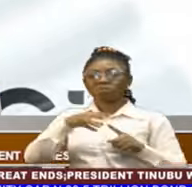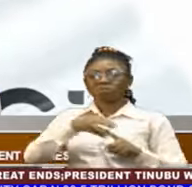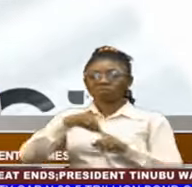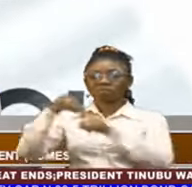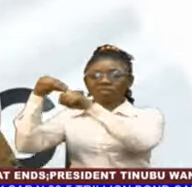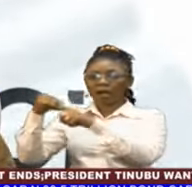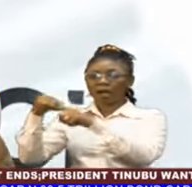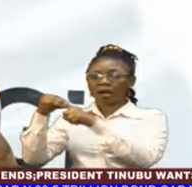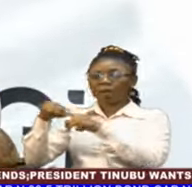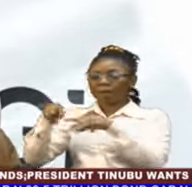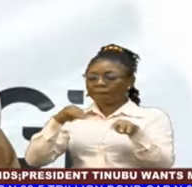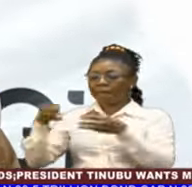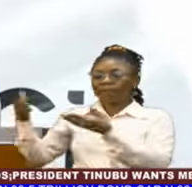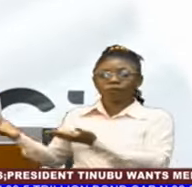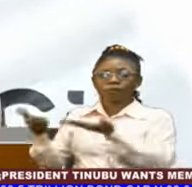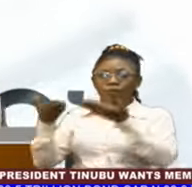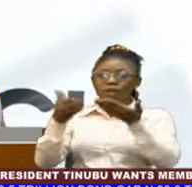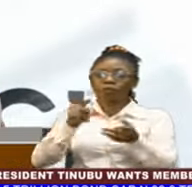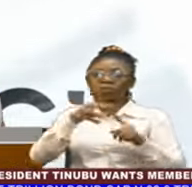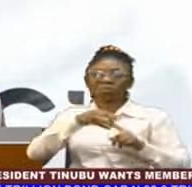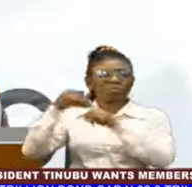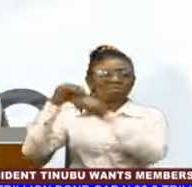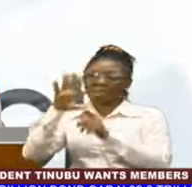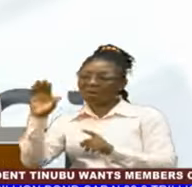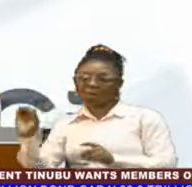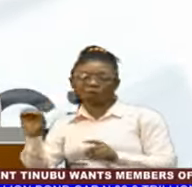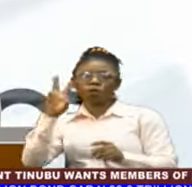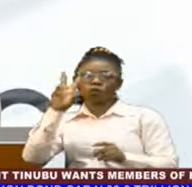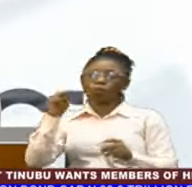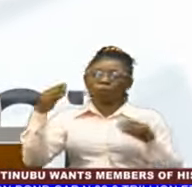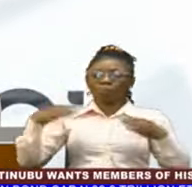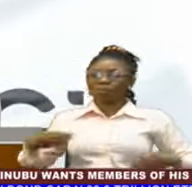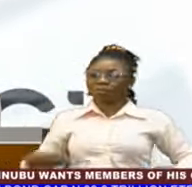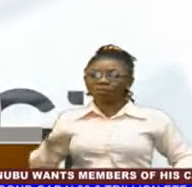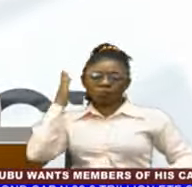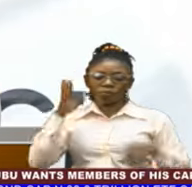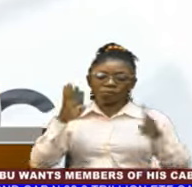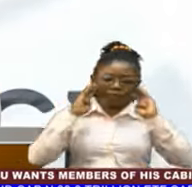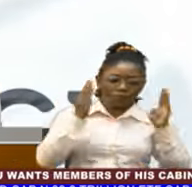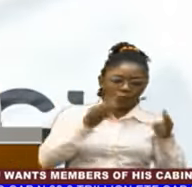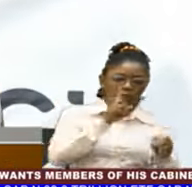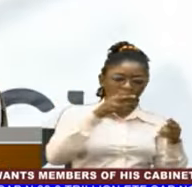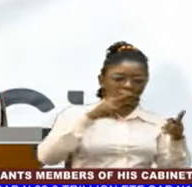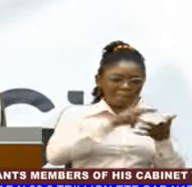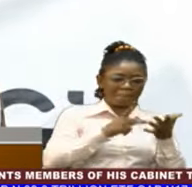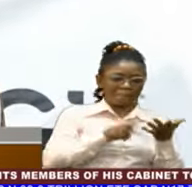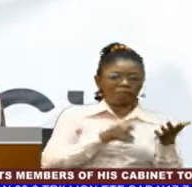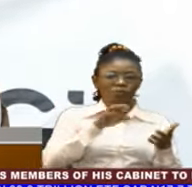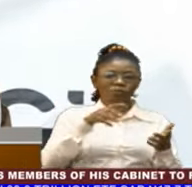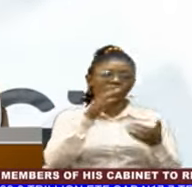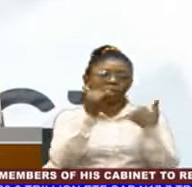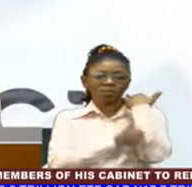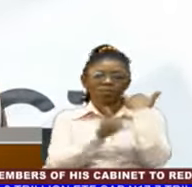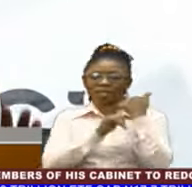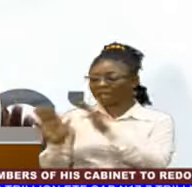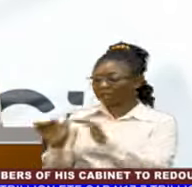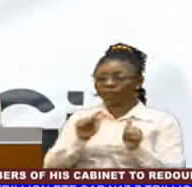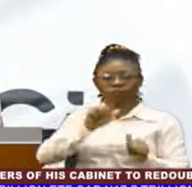There are no special suppliers, there is no special company, nobody is going to focus on one part of the country and not focus on the other part of the country. This